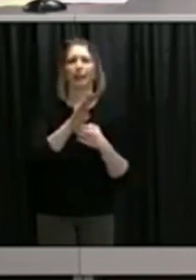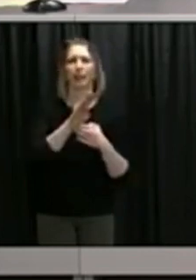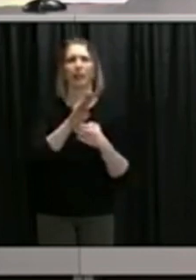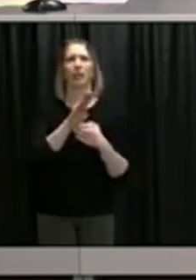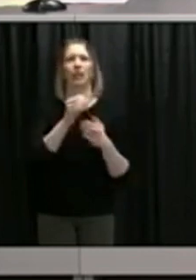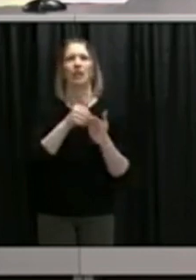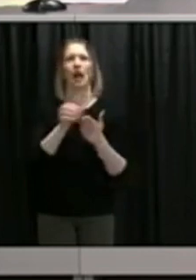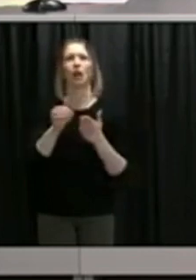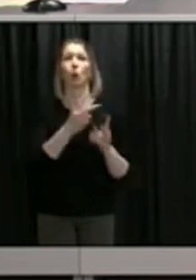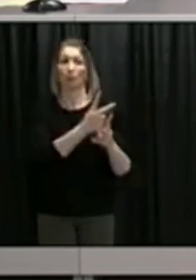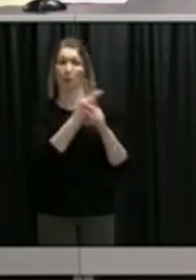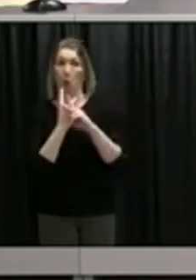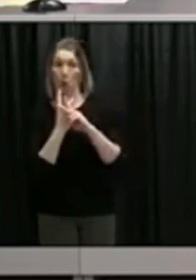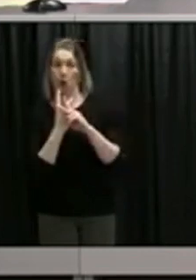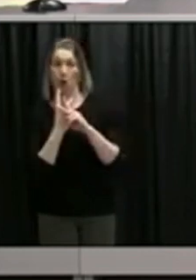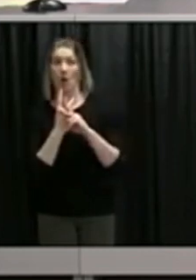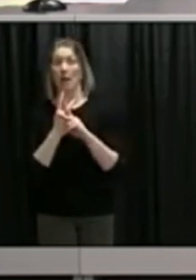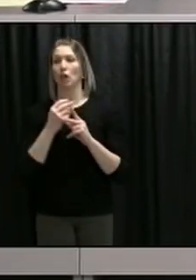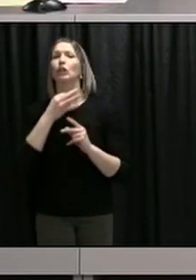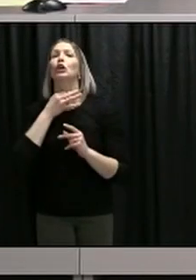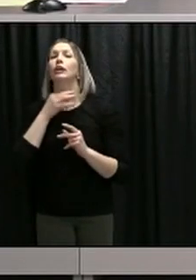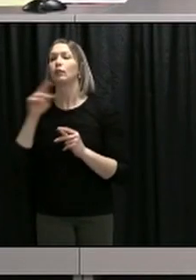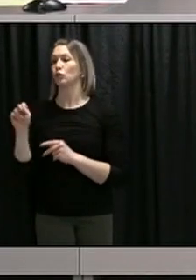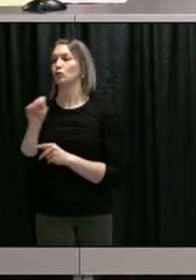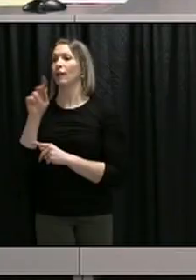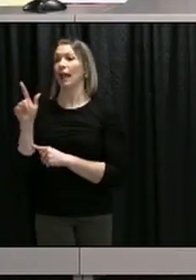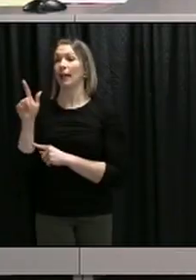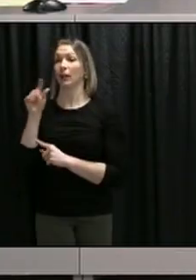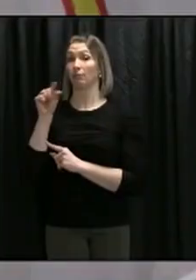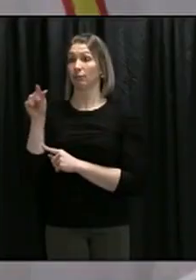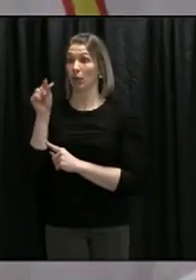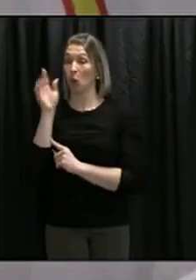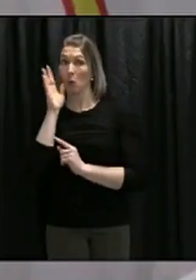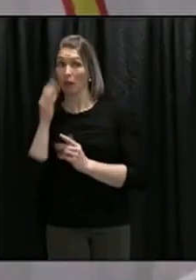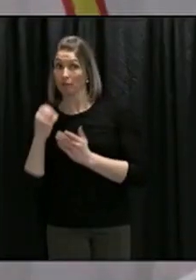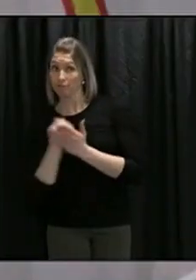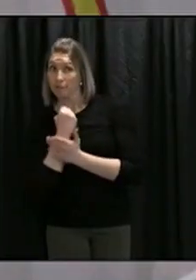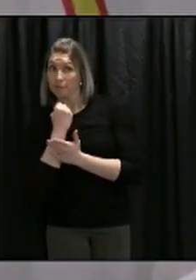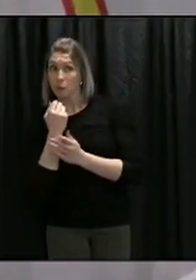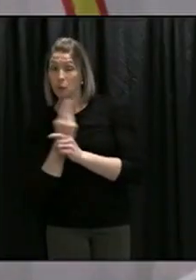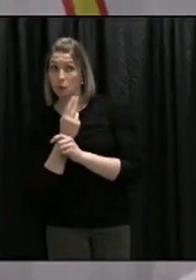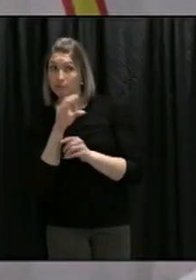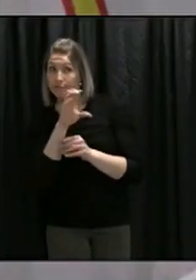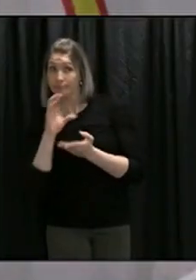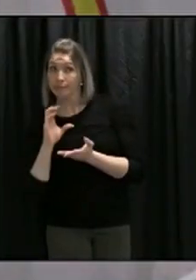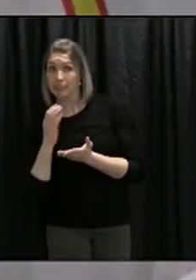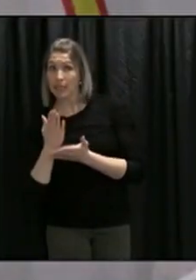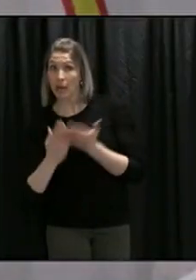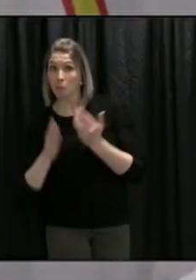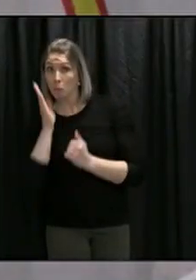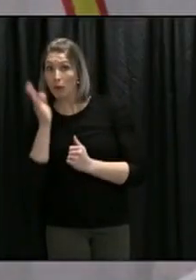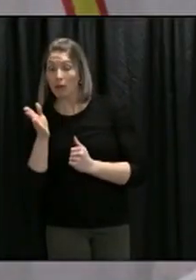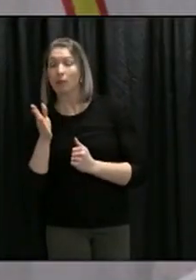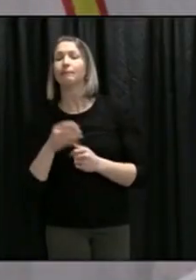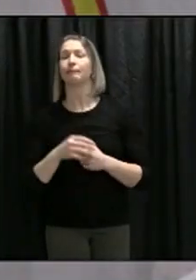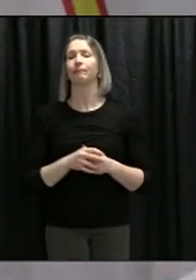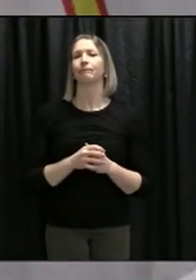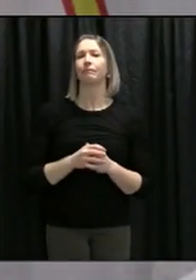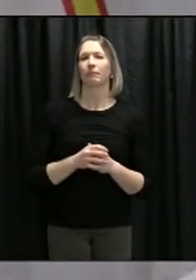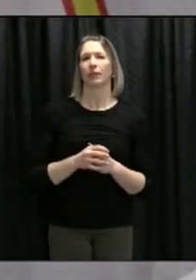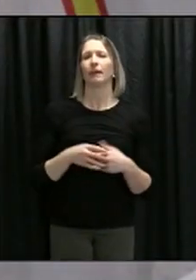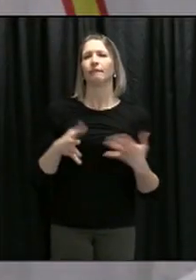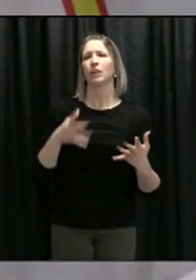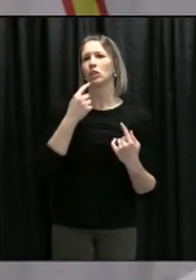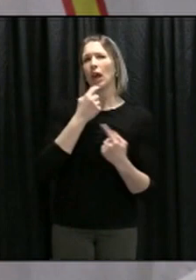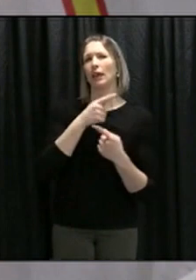this? Well, as you know, a few weeks ago, on March the 20th, I wrote a letter to the Prime Minister and talked about the